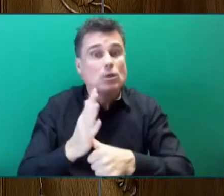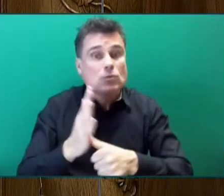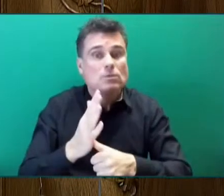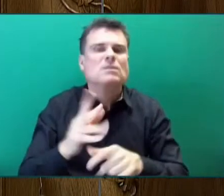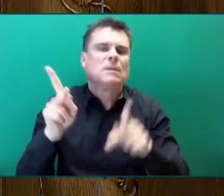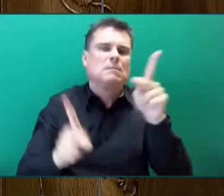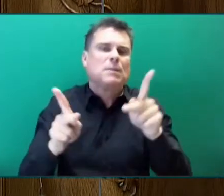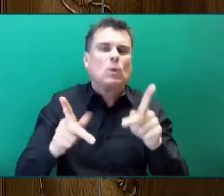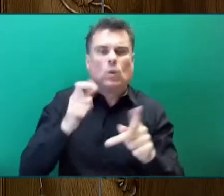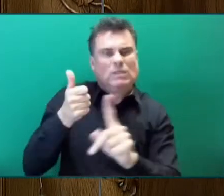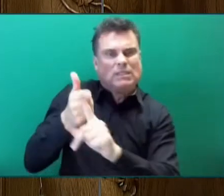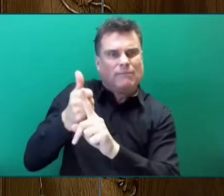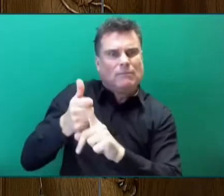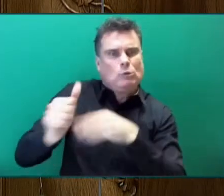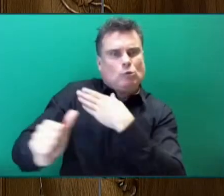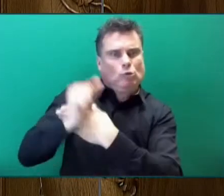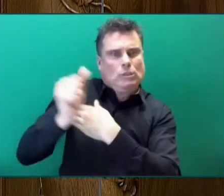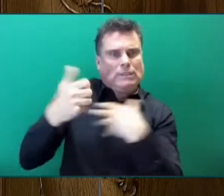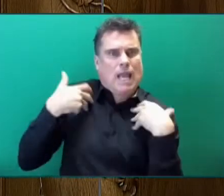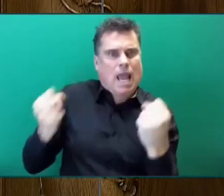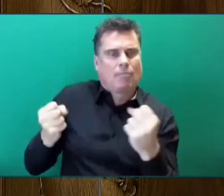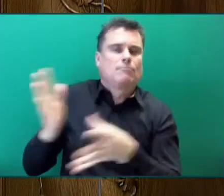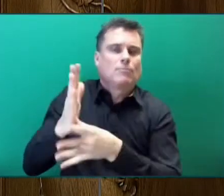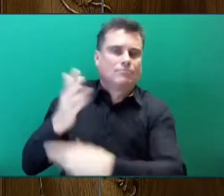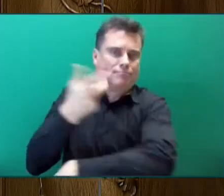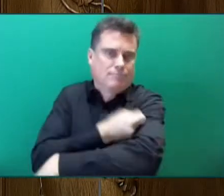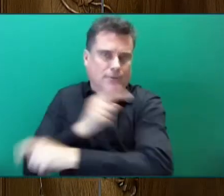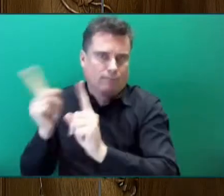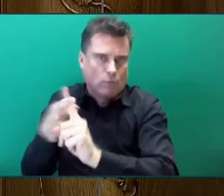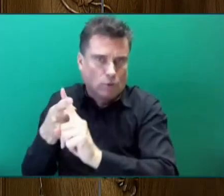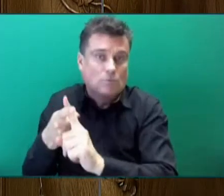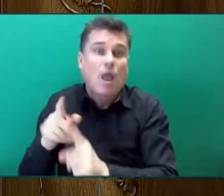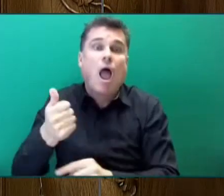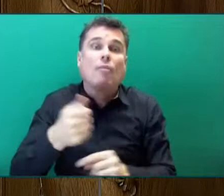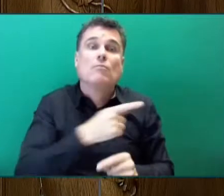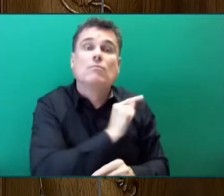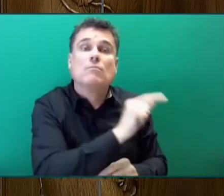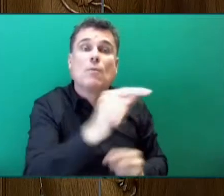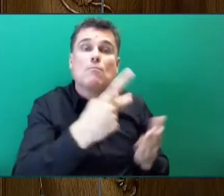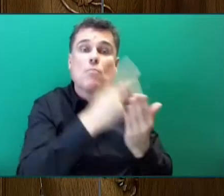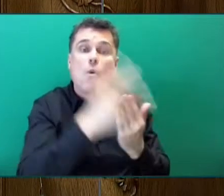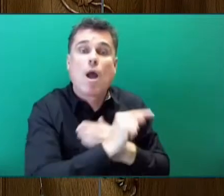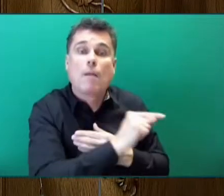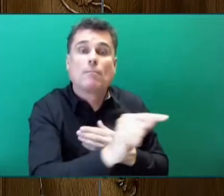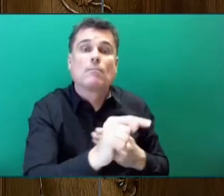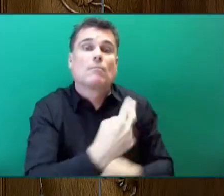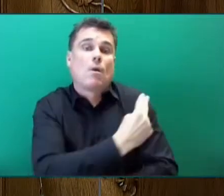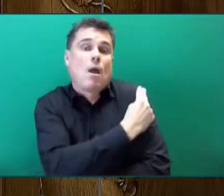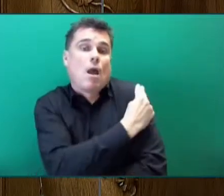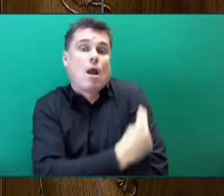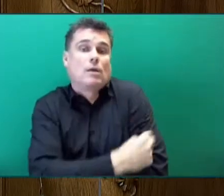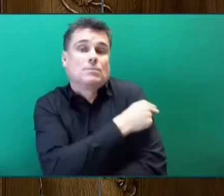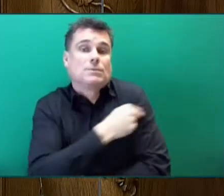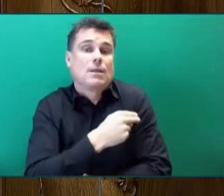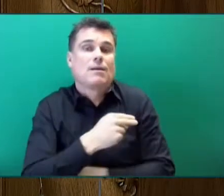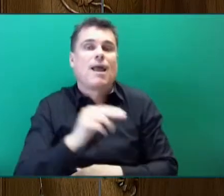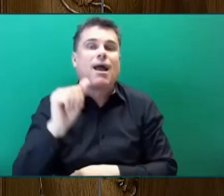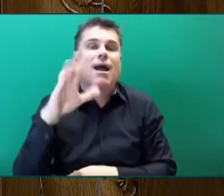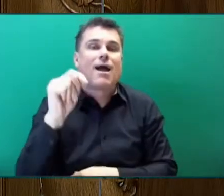that allows patients to receive medical services in their own homes, helping to reduce congestion in